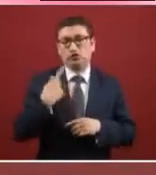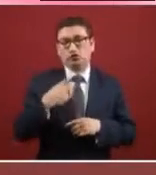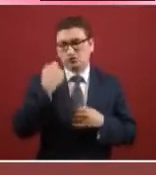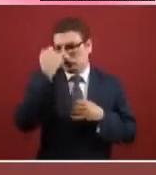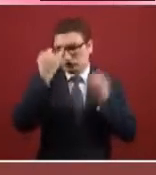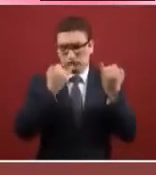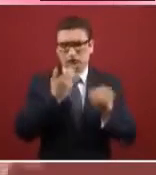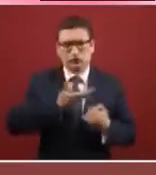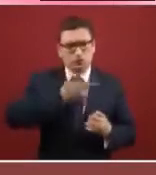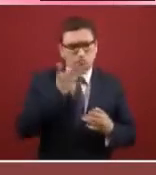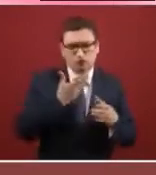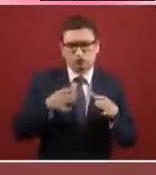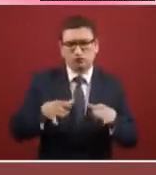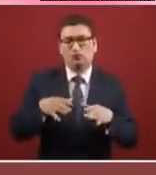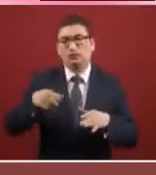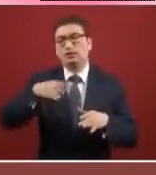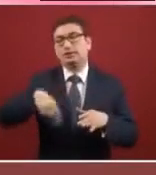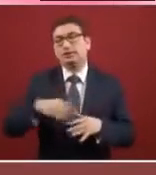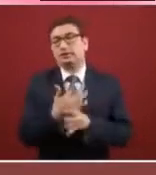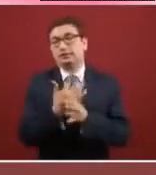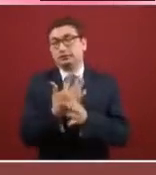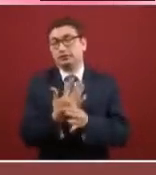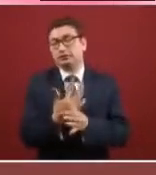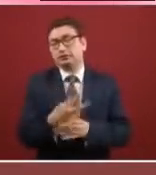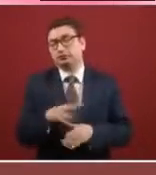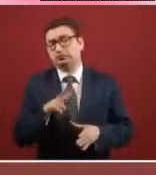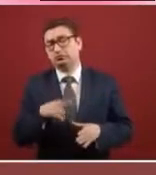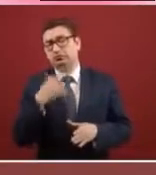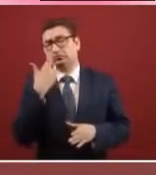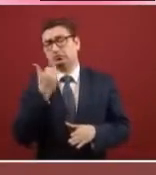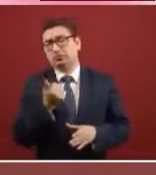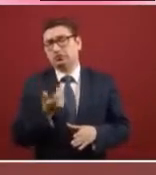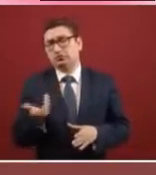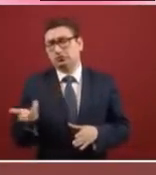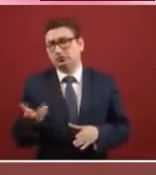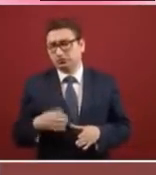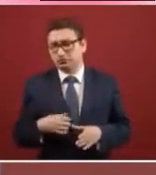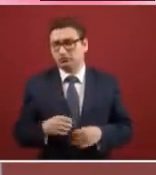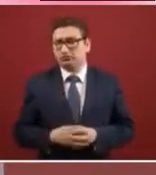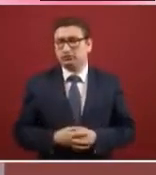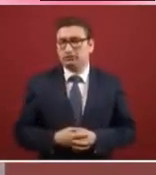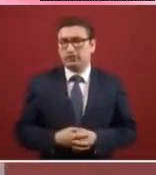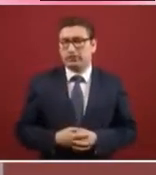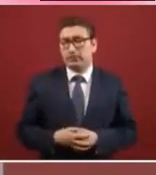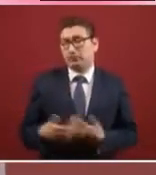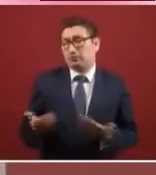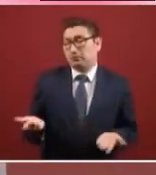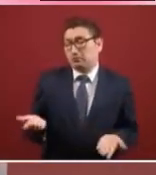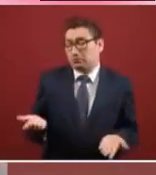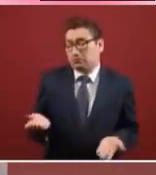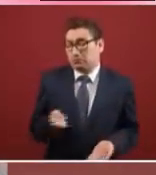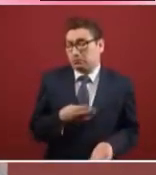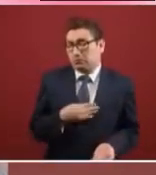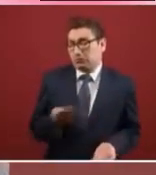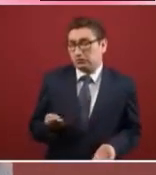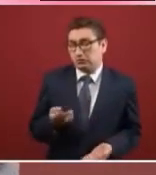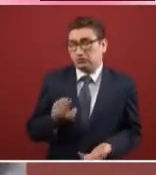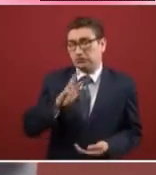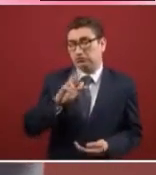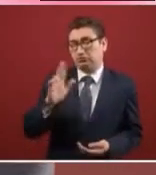at a meeting, and he said sensato something that was actual. Dijo, bueno, tengo okay, que I have to